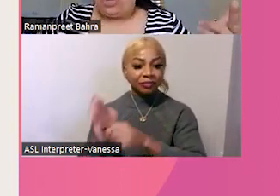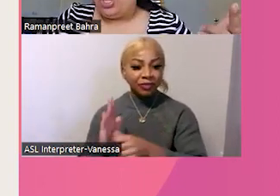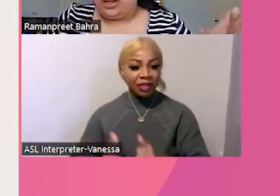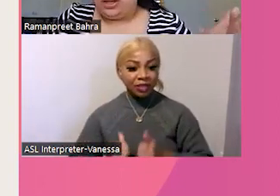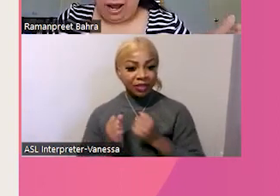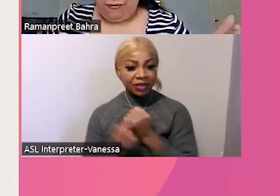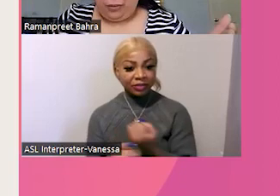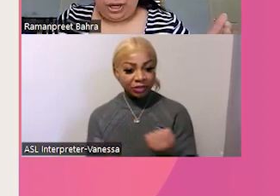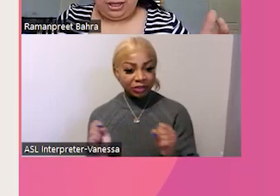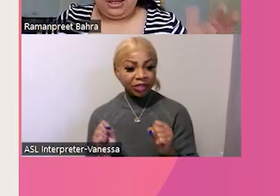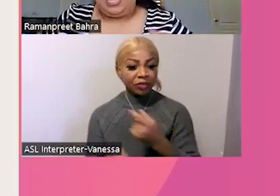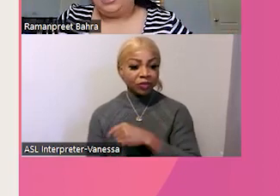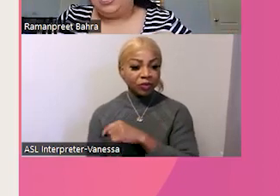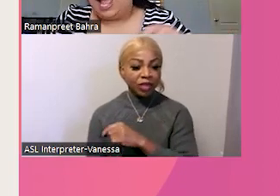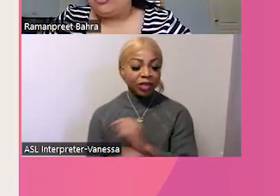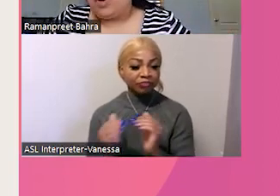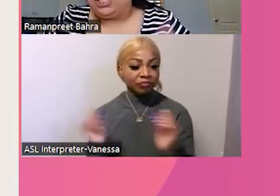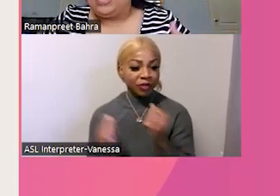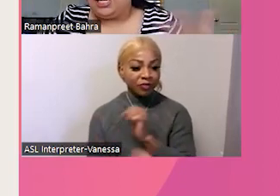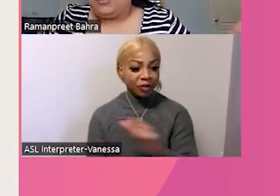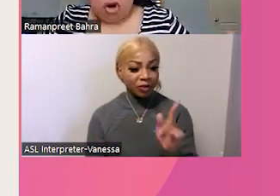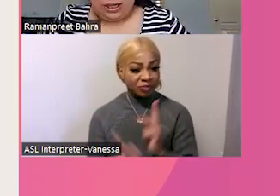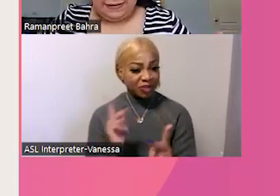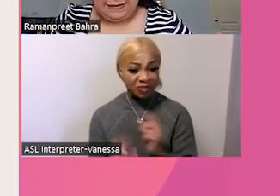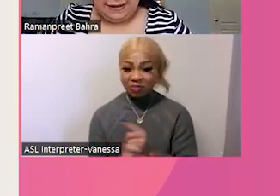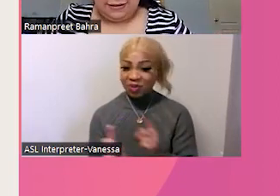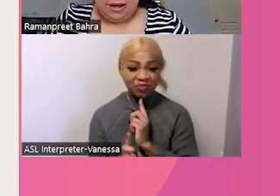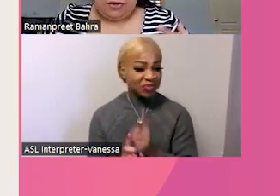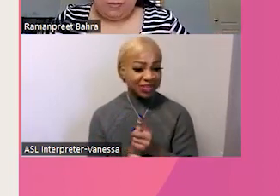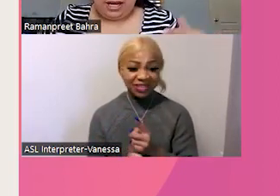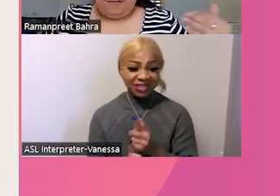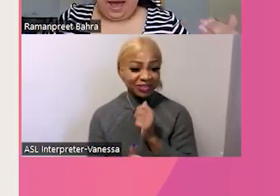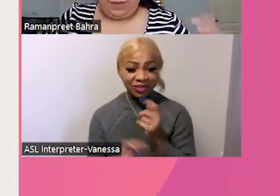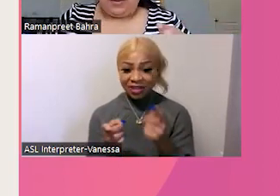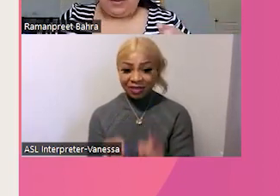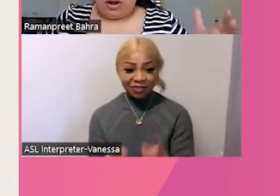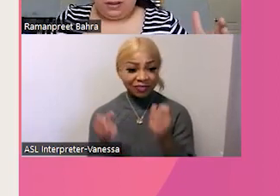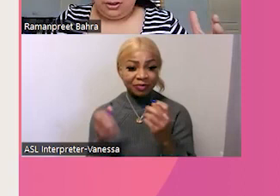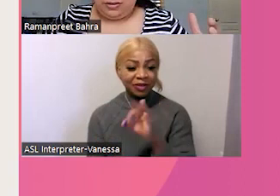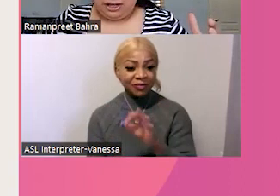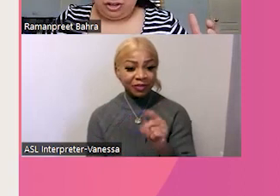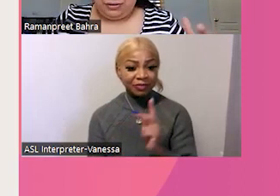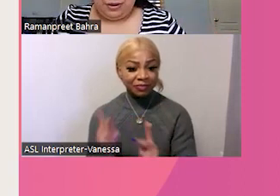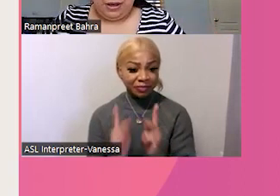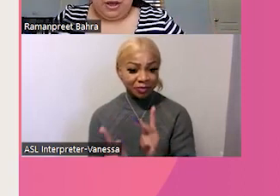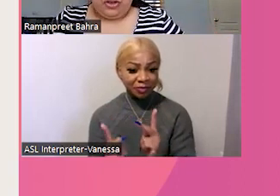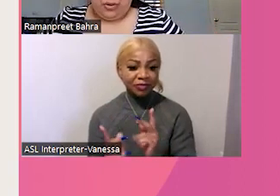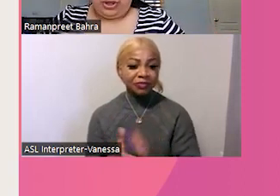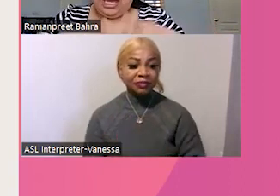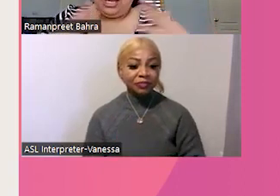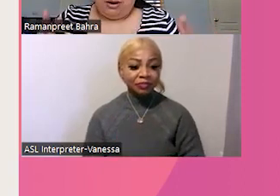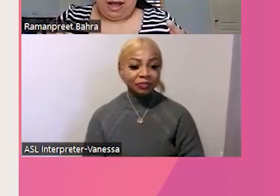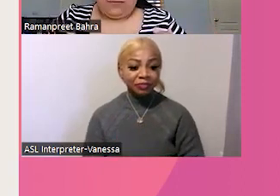and equality for everyone. Yet in actuality, that is non-existent for many fat people across the intersections.